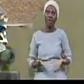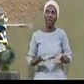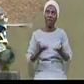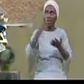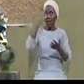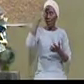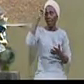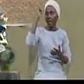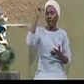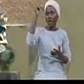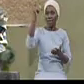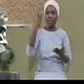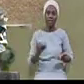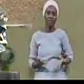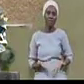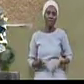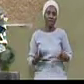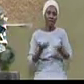Lord.